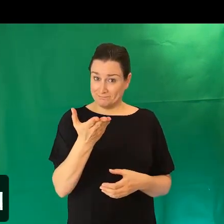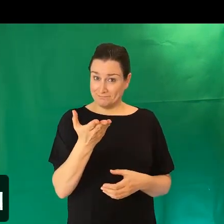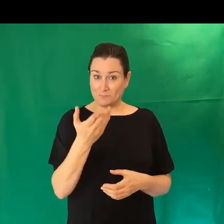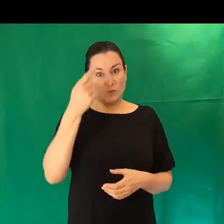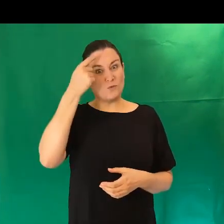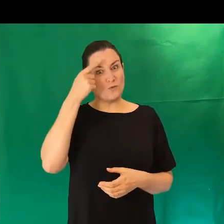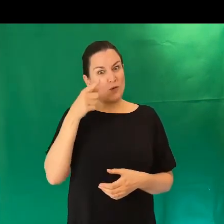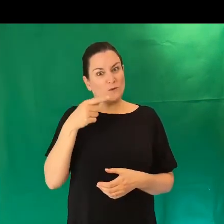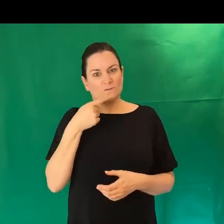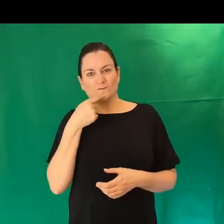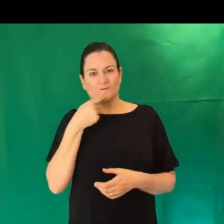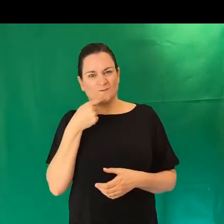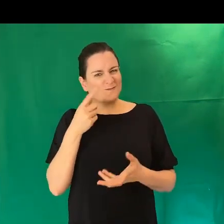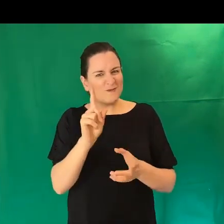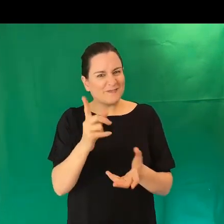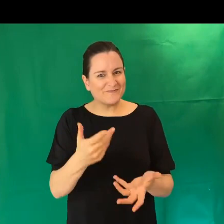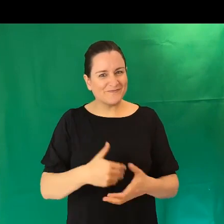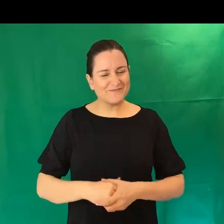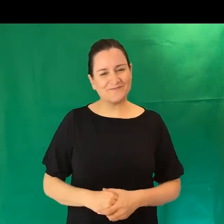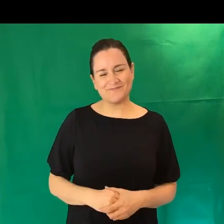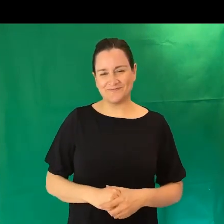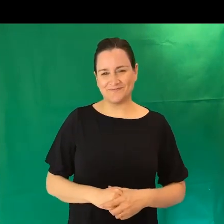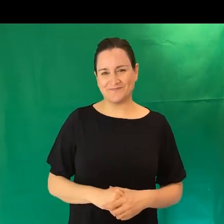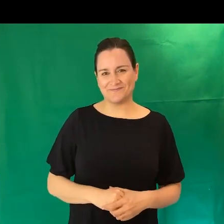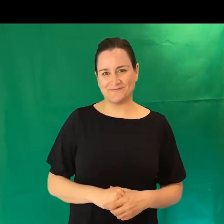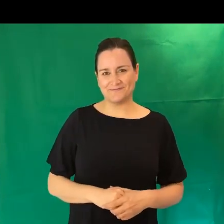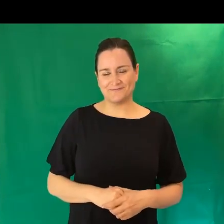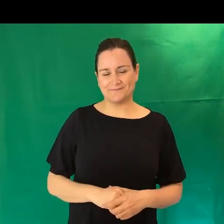wonder what you thought.